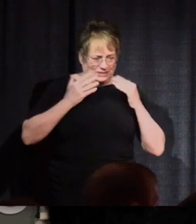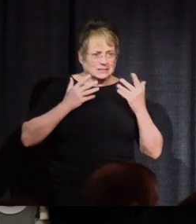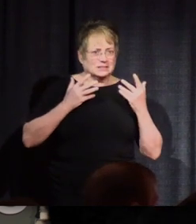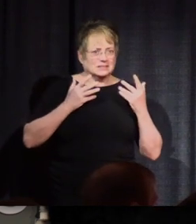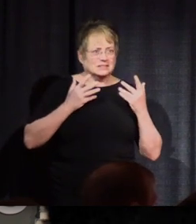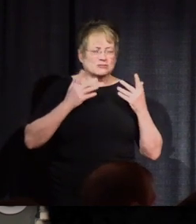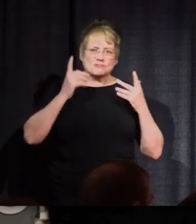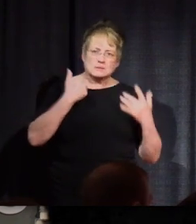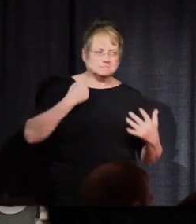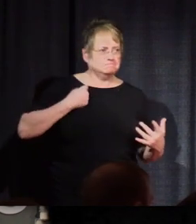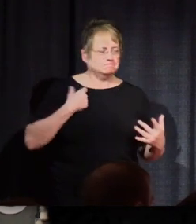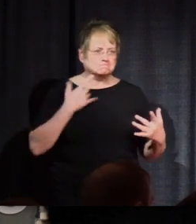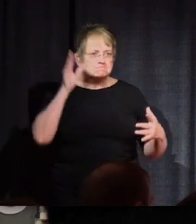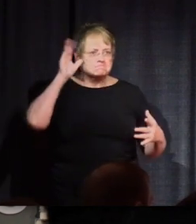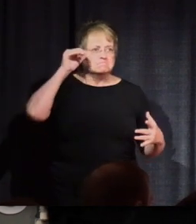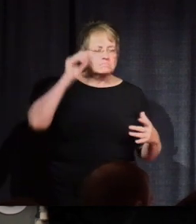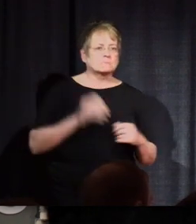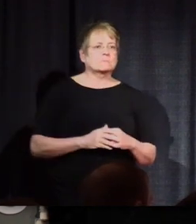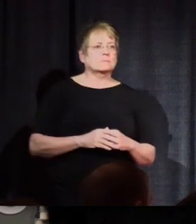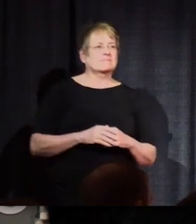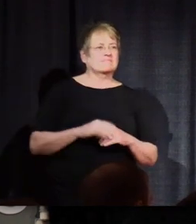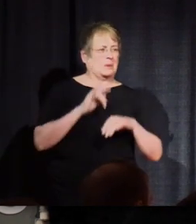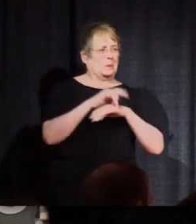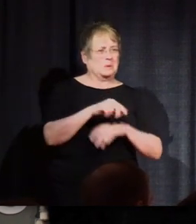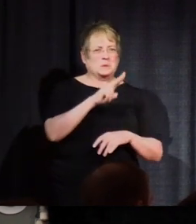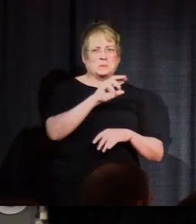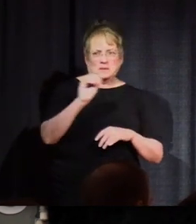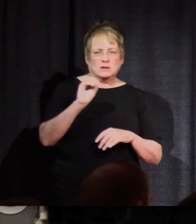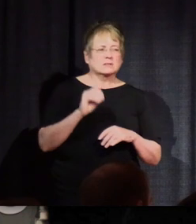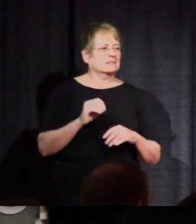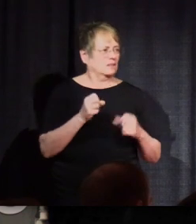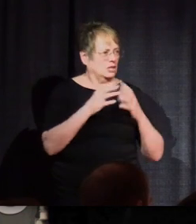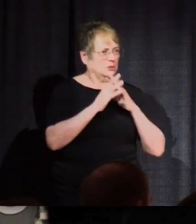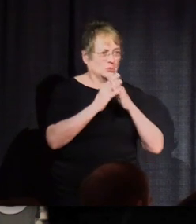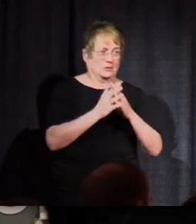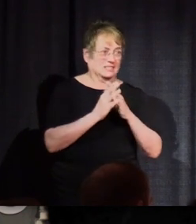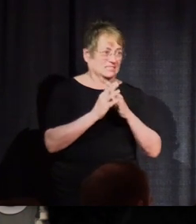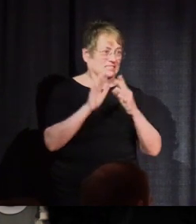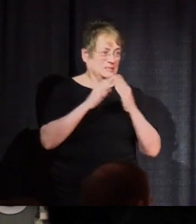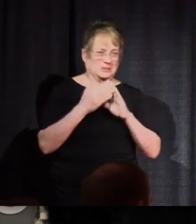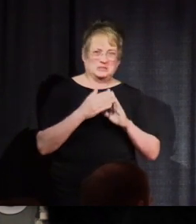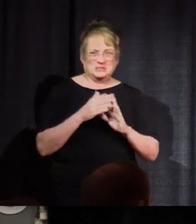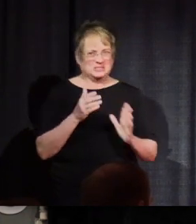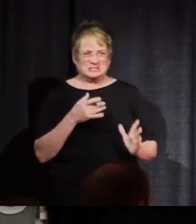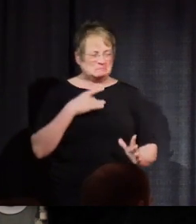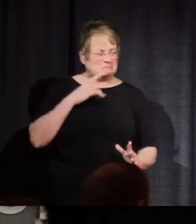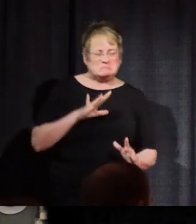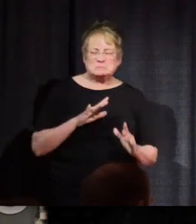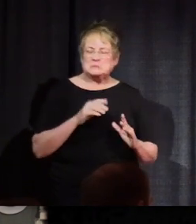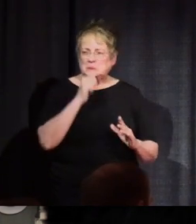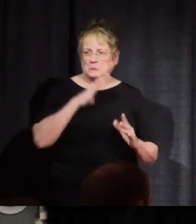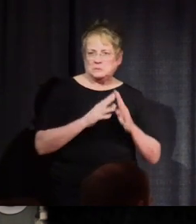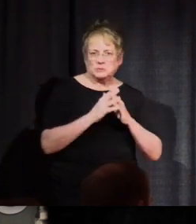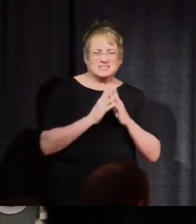be a warrior in the early 2000s much of the wrestling community resented women's wrestling i think this came from the